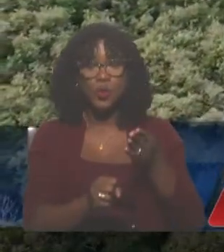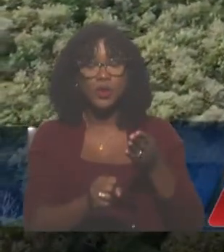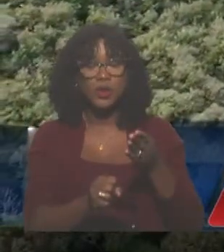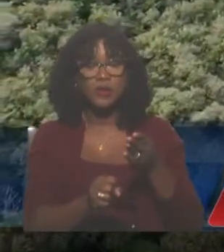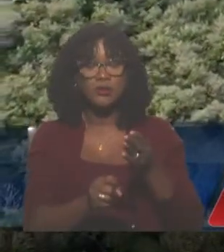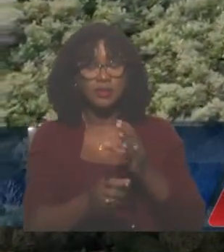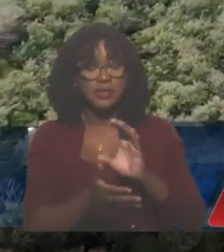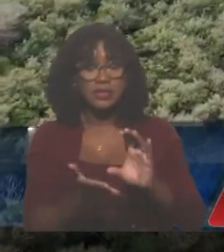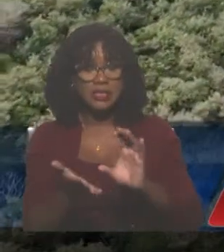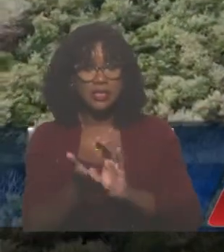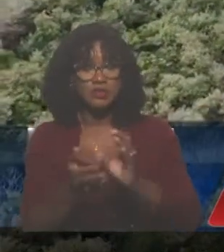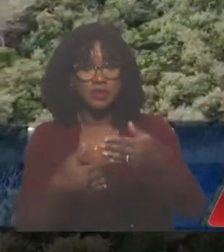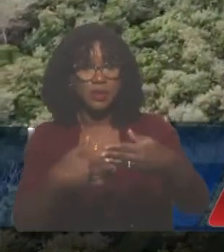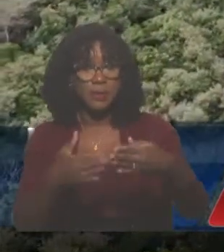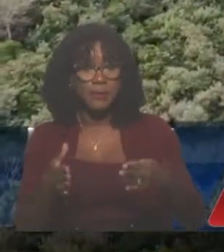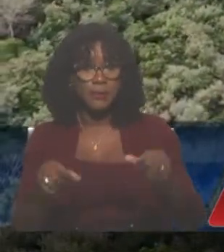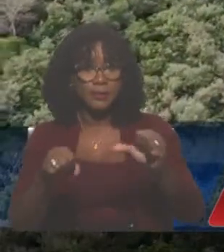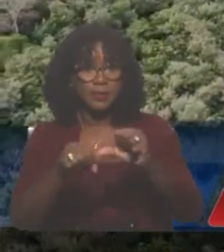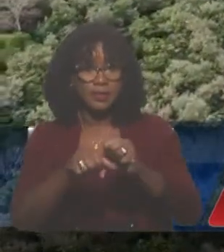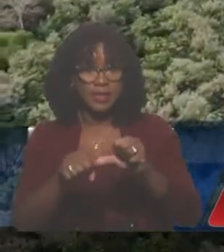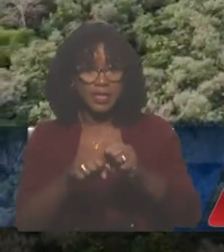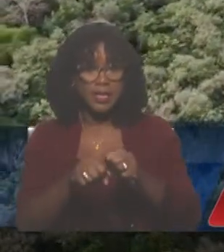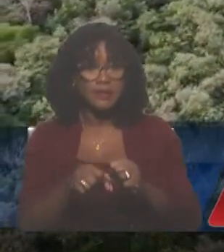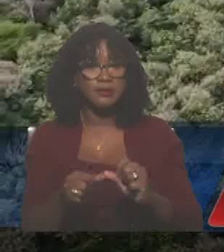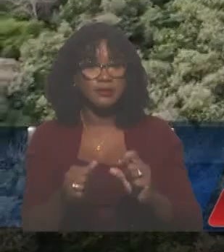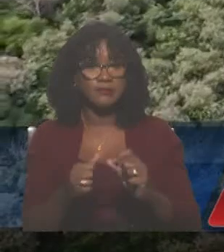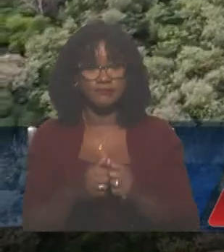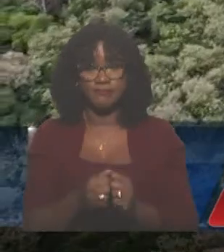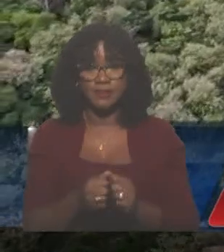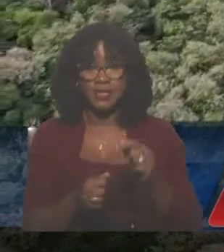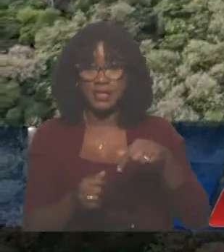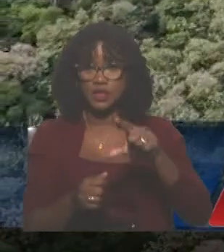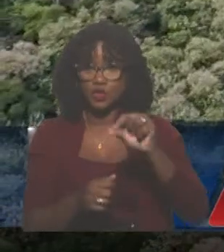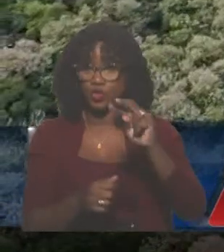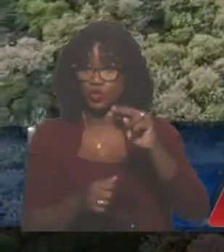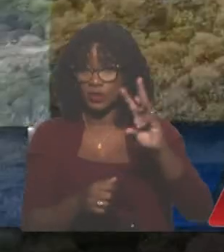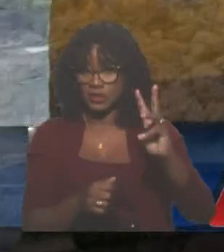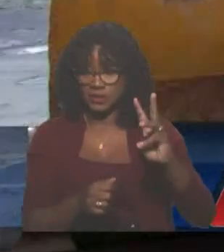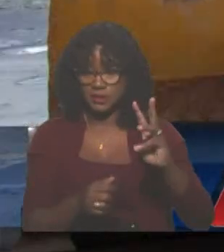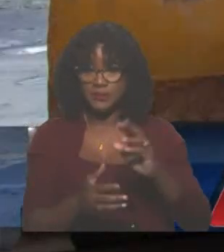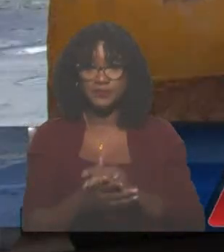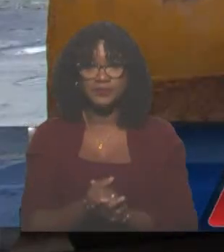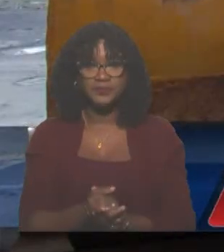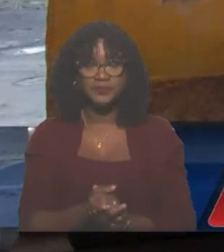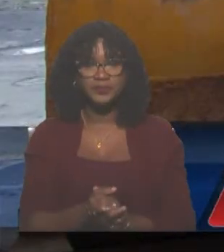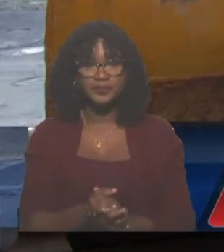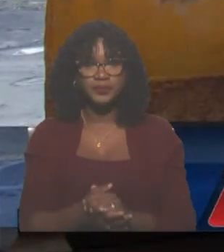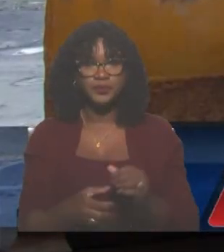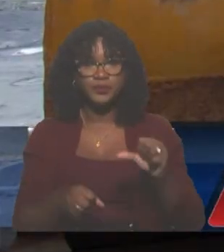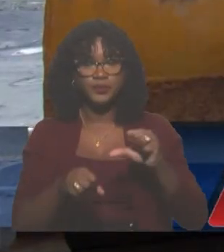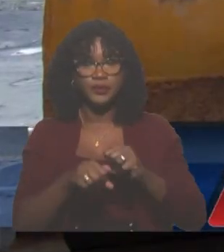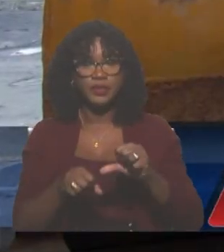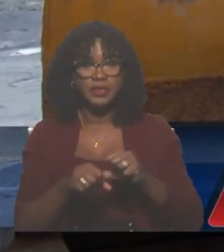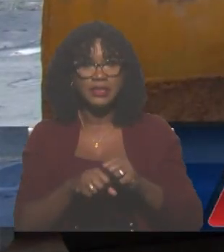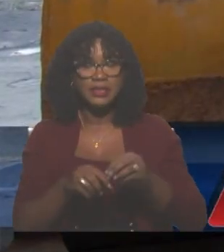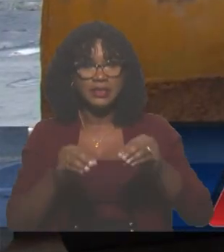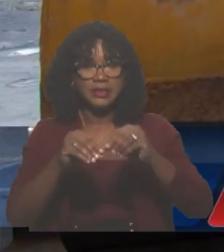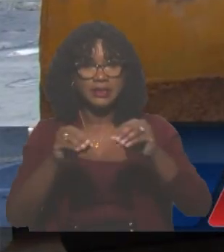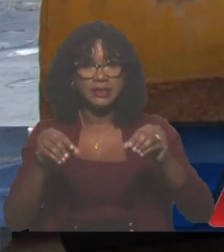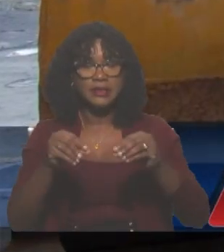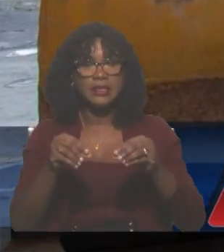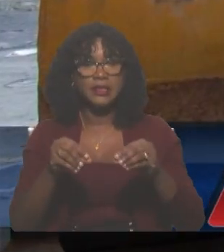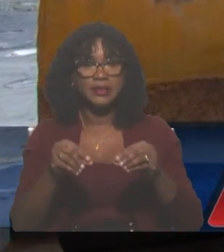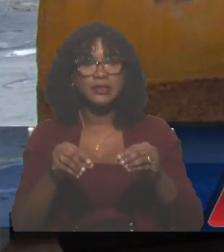the Central Block Gas Processing Facility during the first quarter of 2026. In addition, gas-charged Karamat sands were